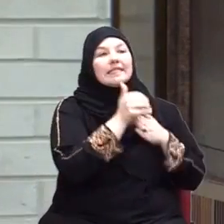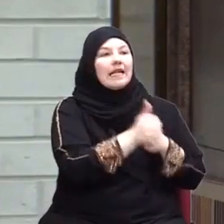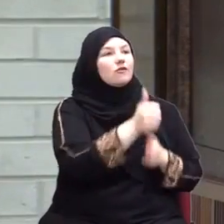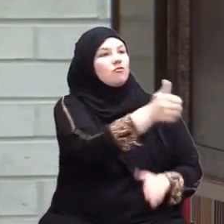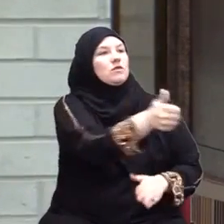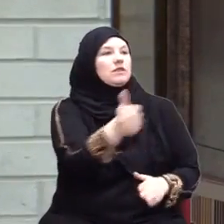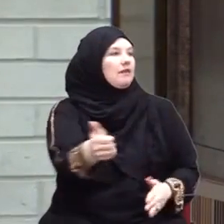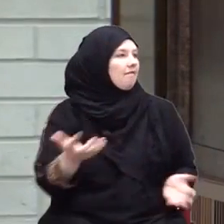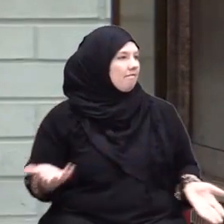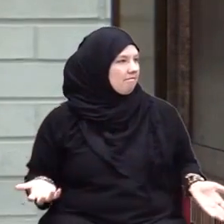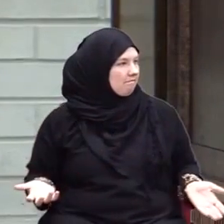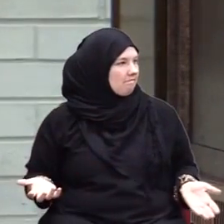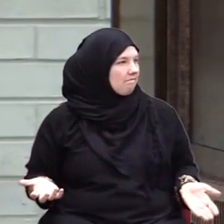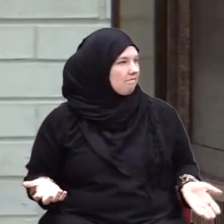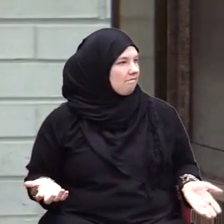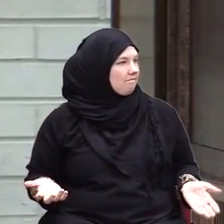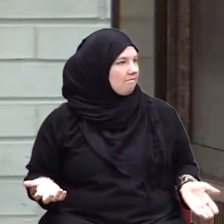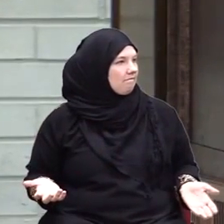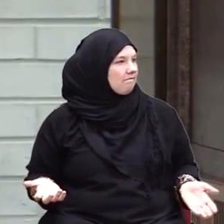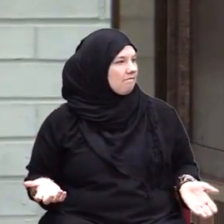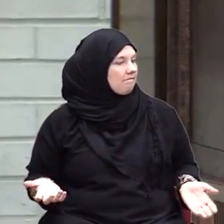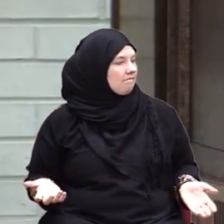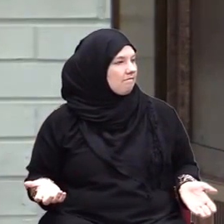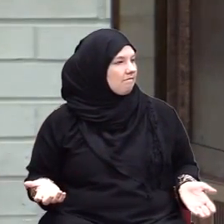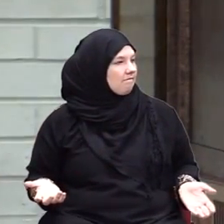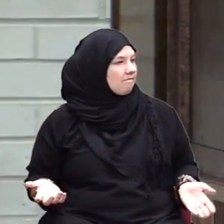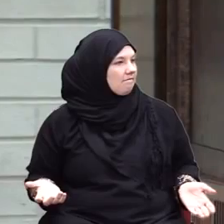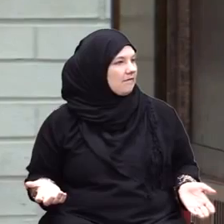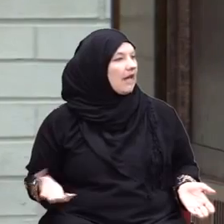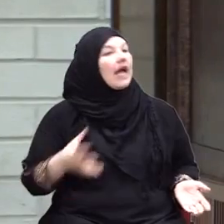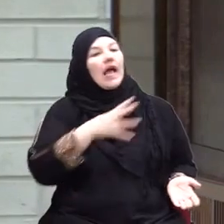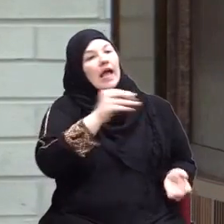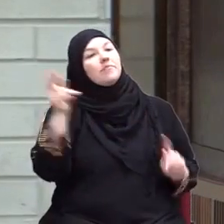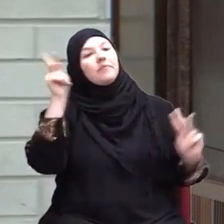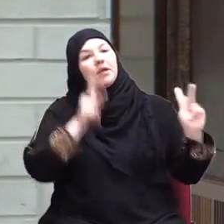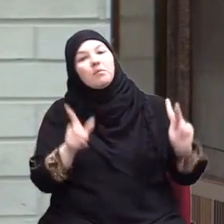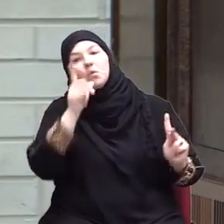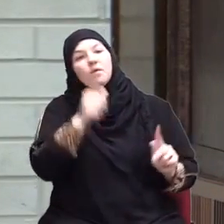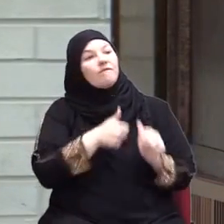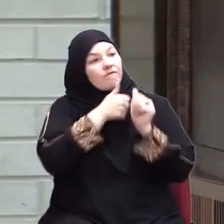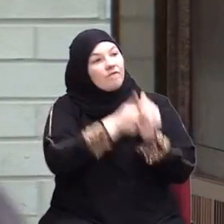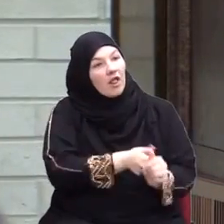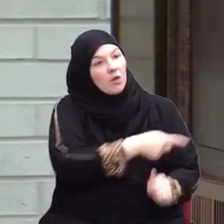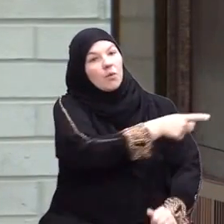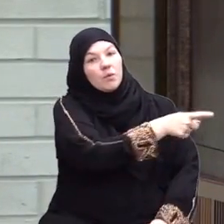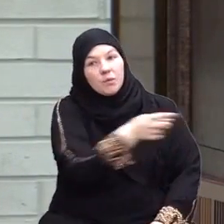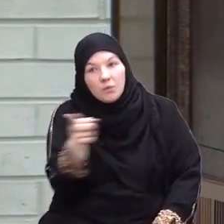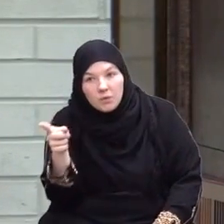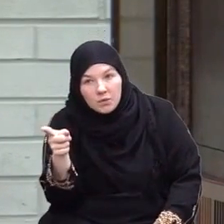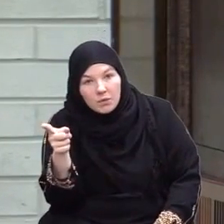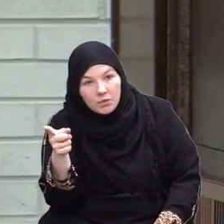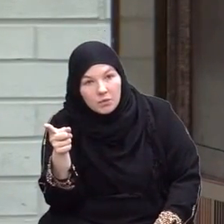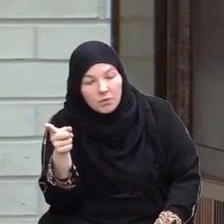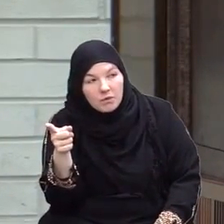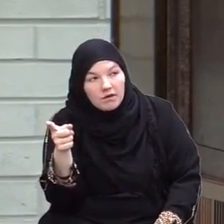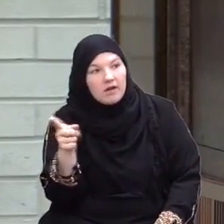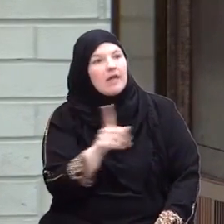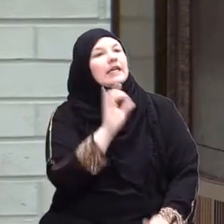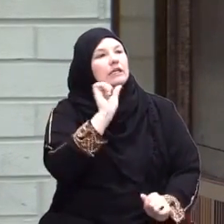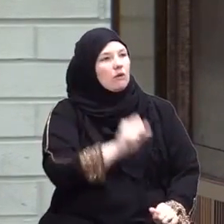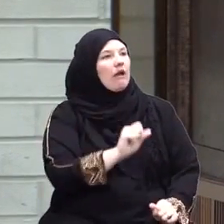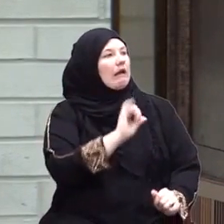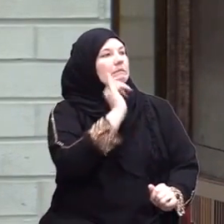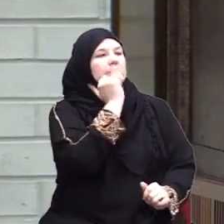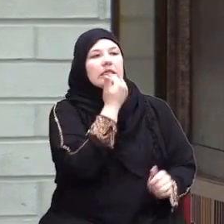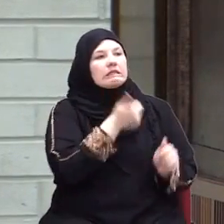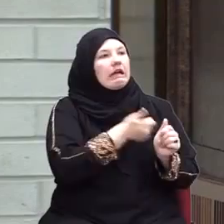yourself. And you have been misleading those who follow you. And that's why following in the Quran